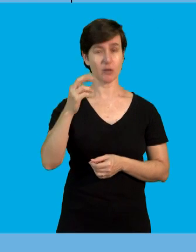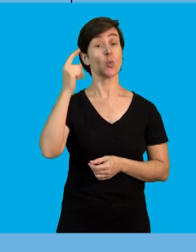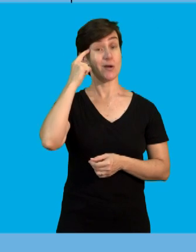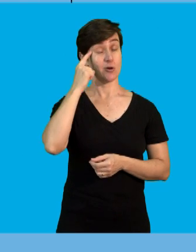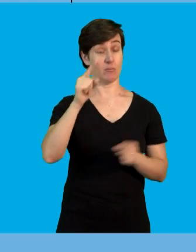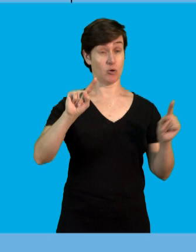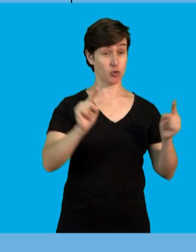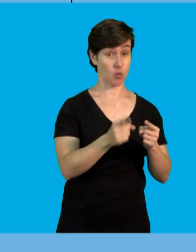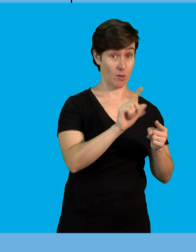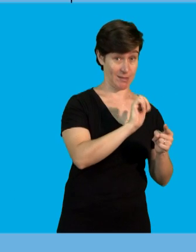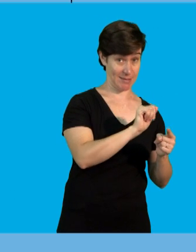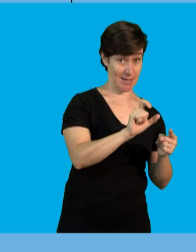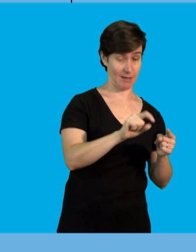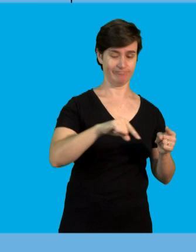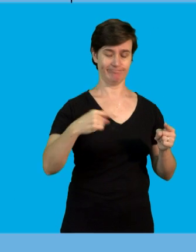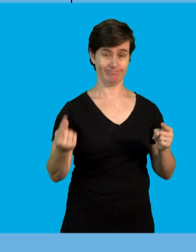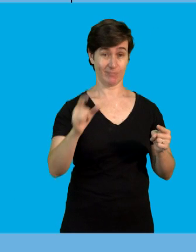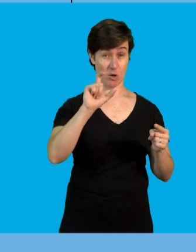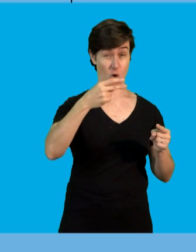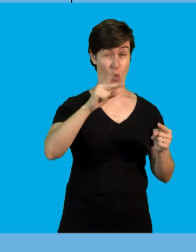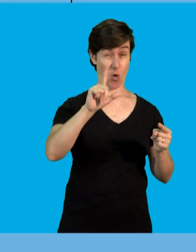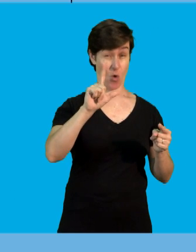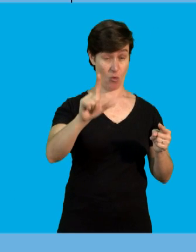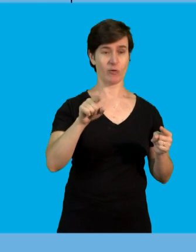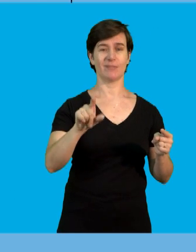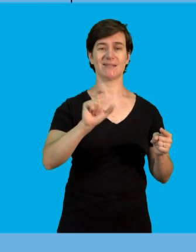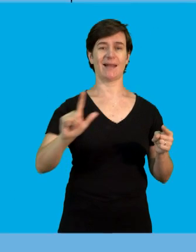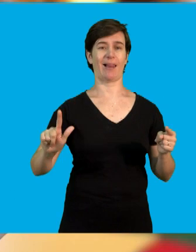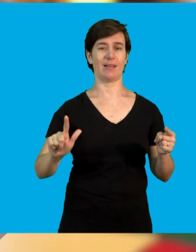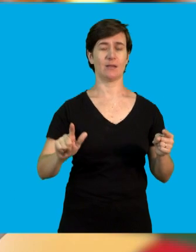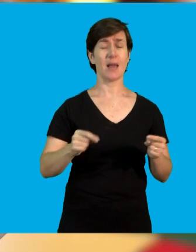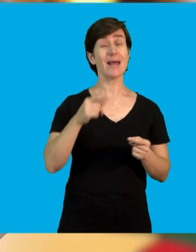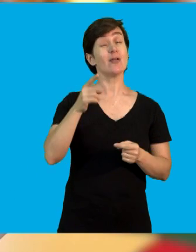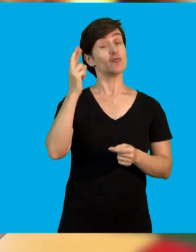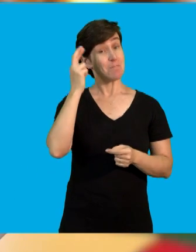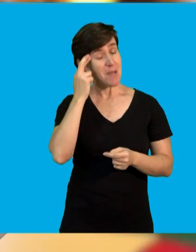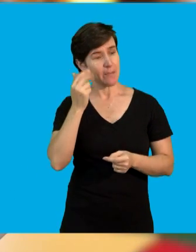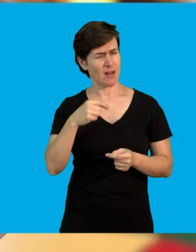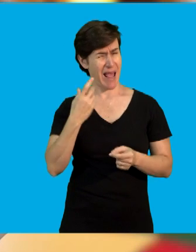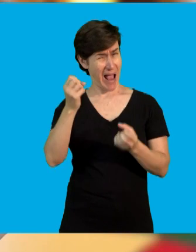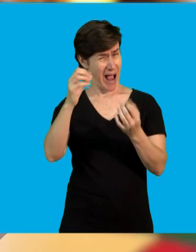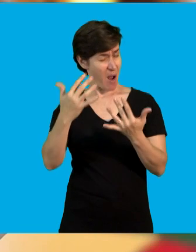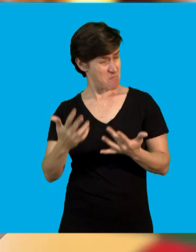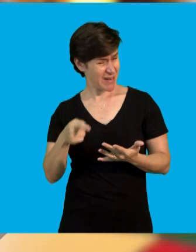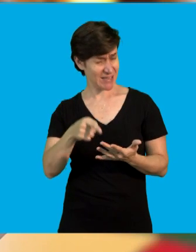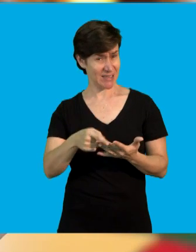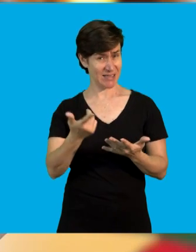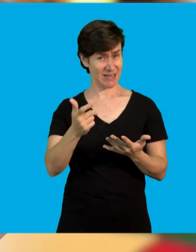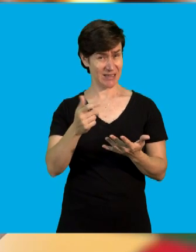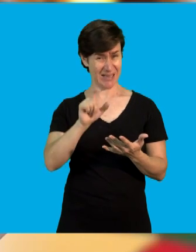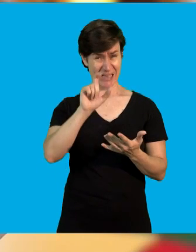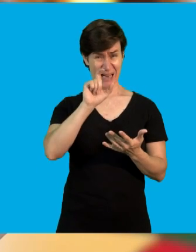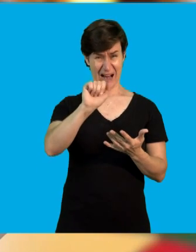Ca. Chloride, it is Cl coming from chlorine. As I've said again, we may not be sure of the ratio as to how